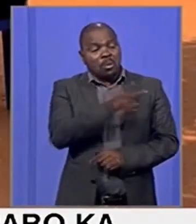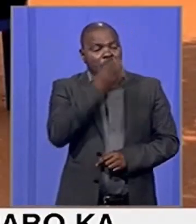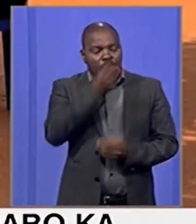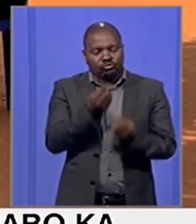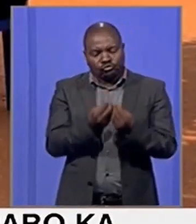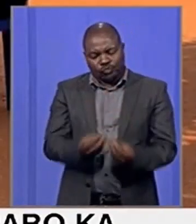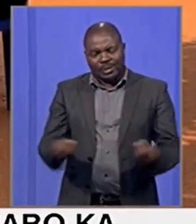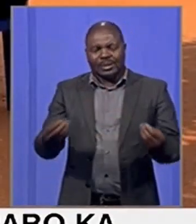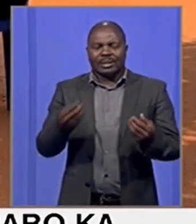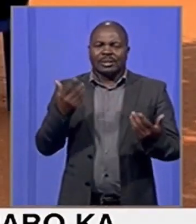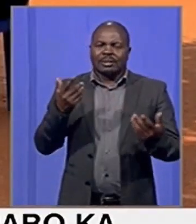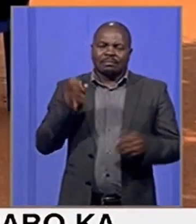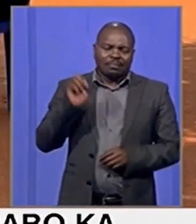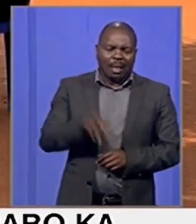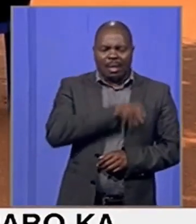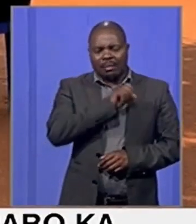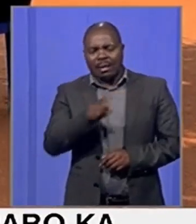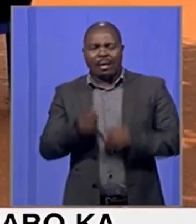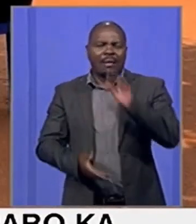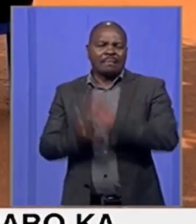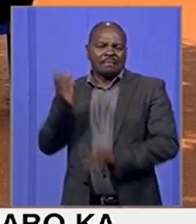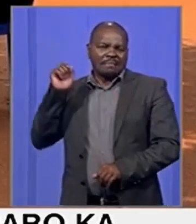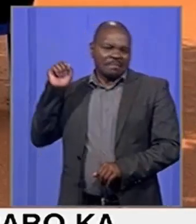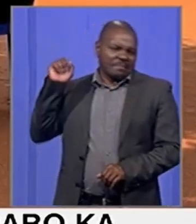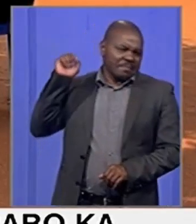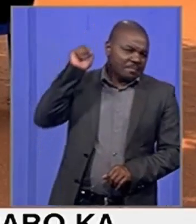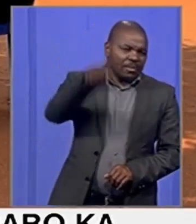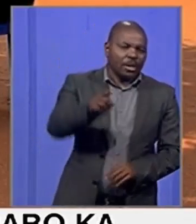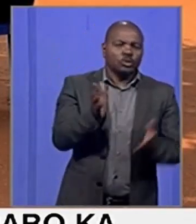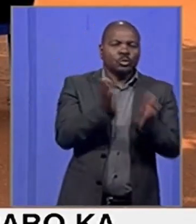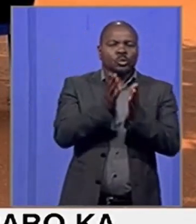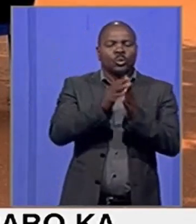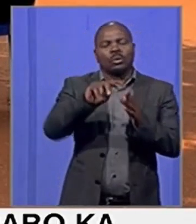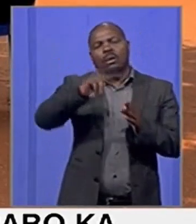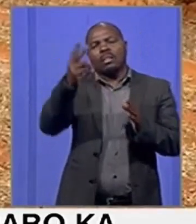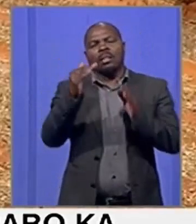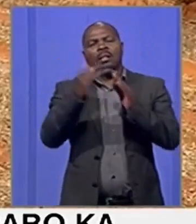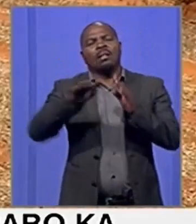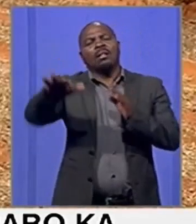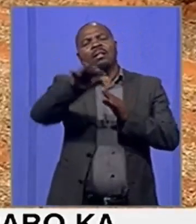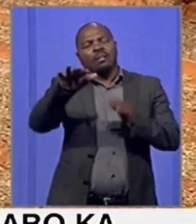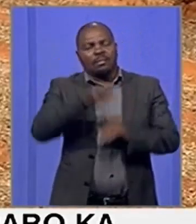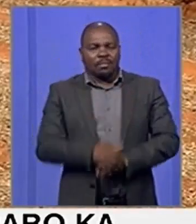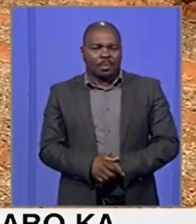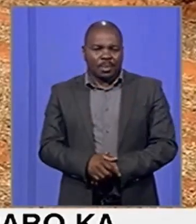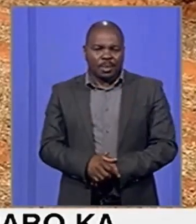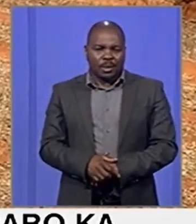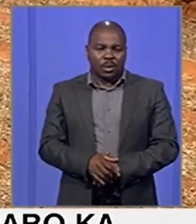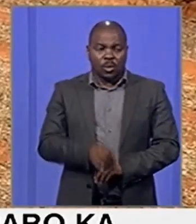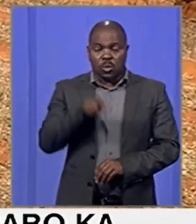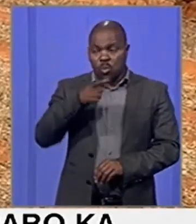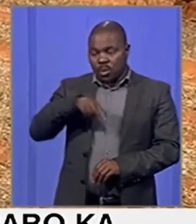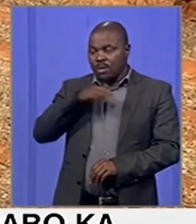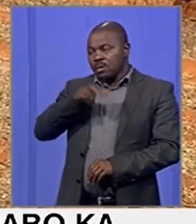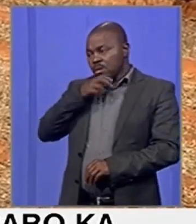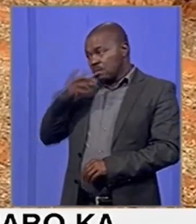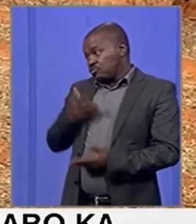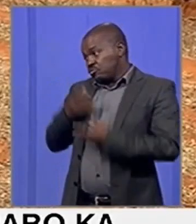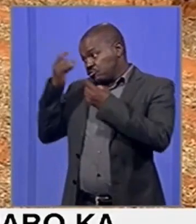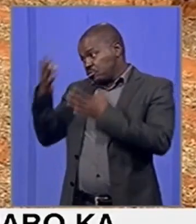bannyane ba gapeletše ga go sepela menabo ya metelele go ya dikolong metseng ya baagišane. A re ile ga re mmontšha gore bana ba rena ga go na le mabaka